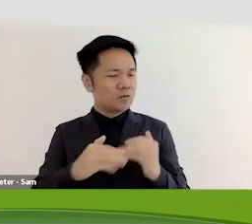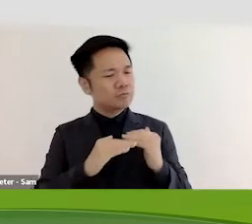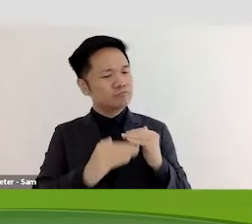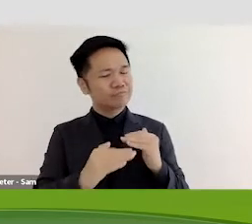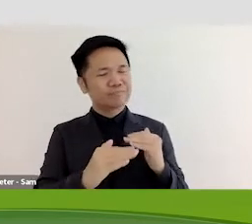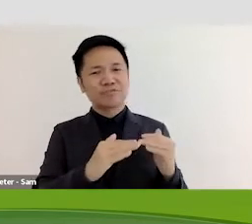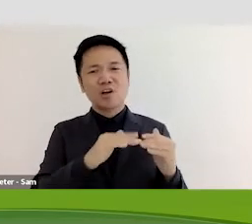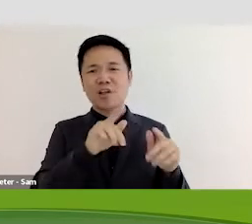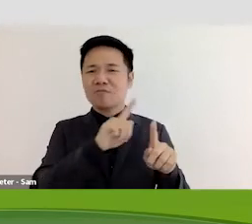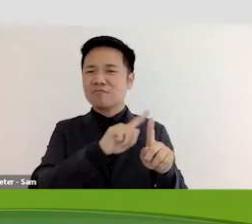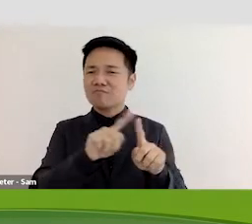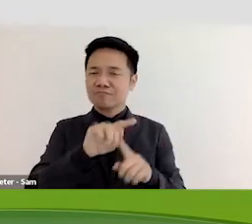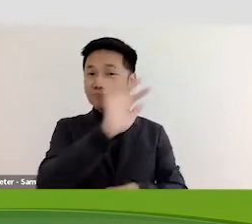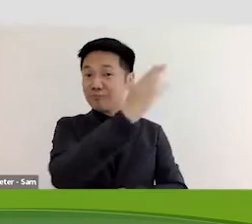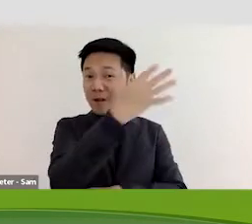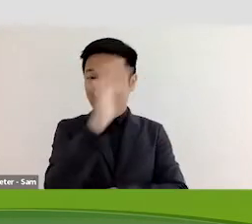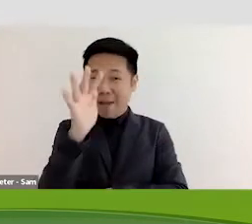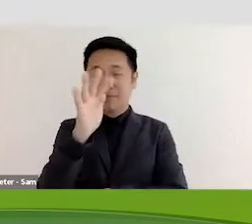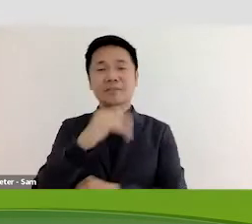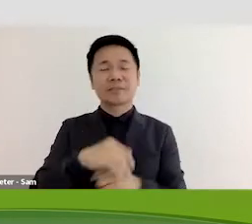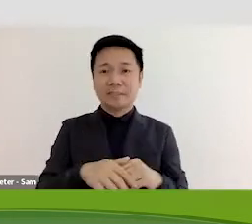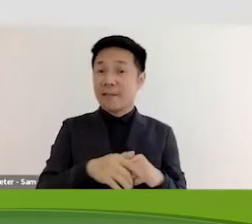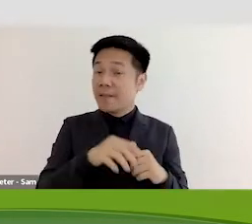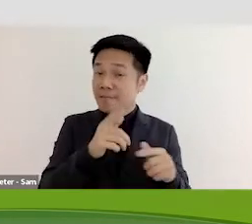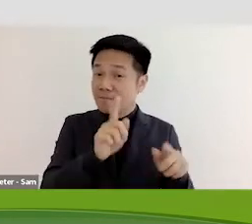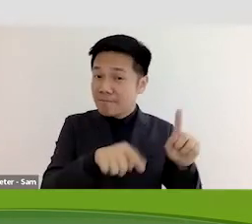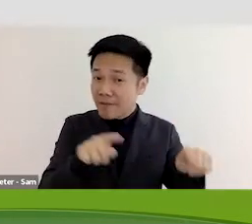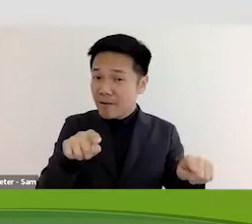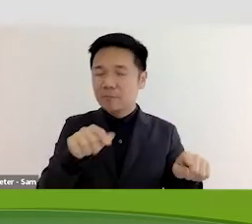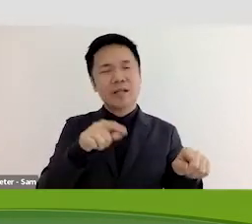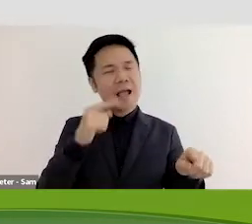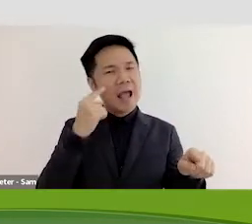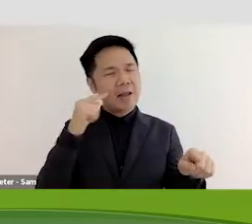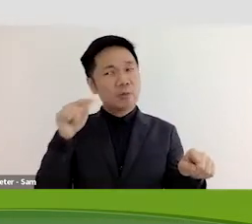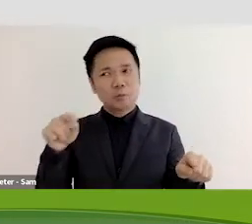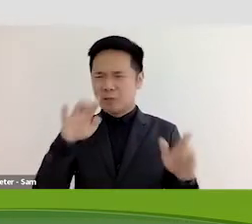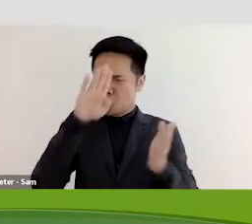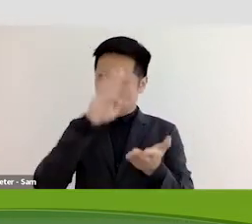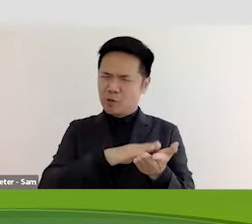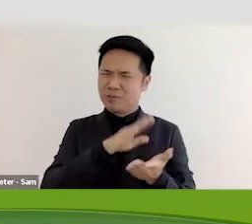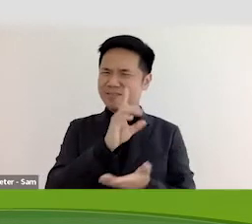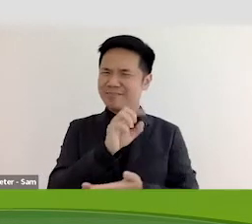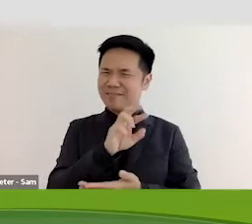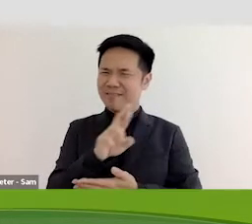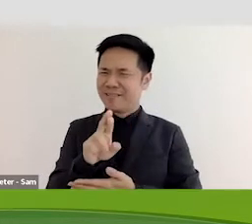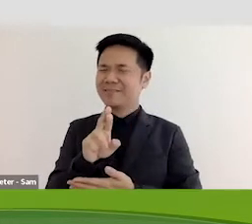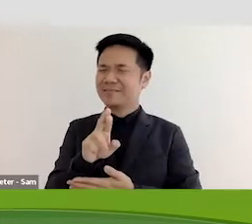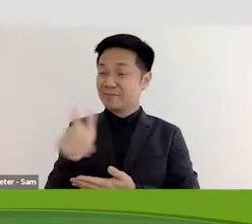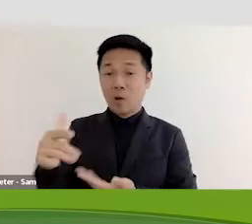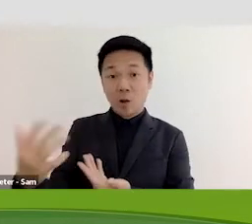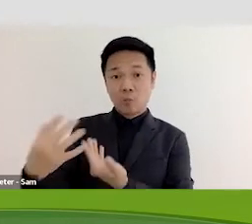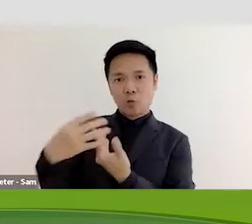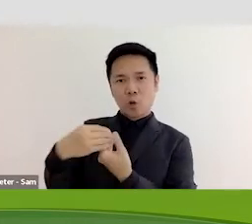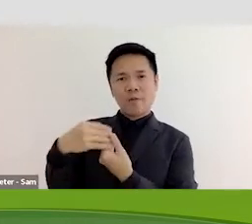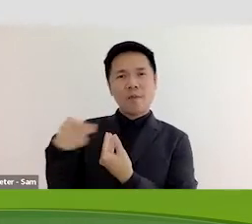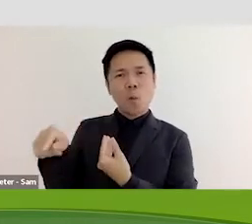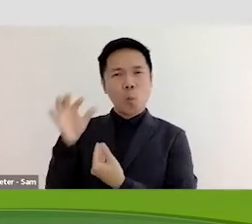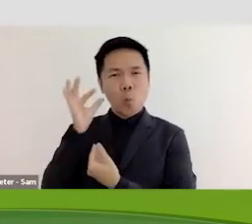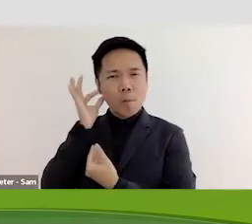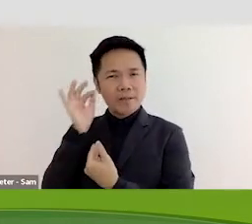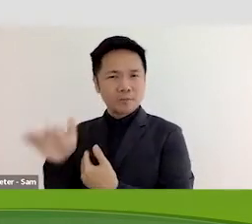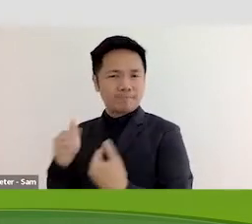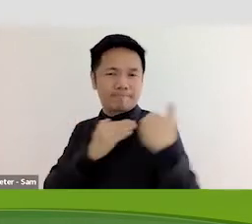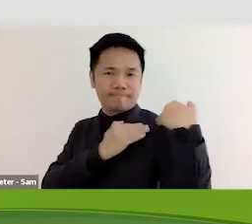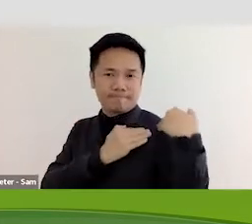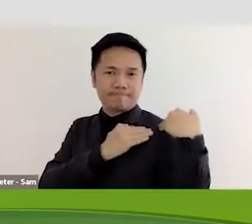conservation, contributing to climate change, environment, and disaster risk reduction interventions. Noting the impact